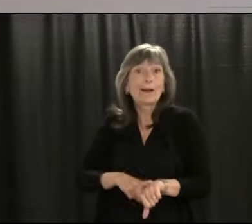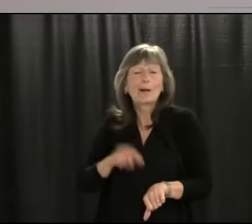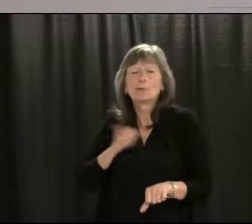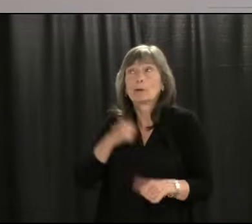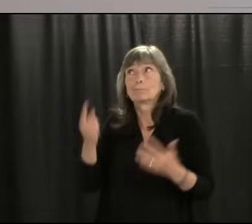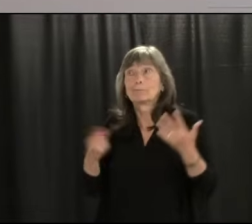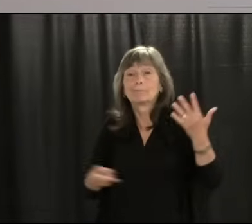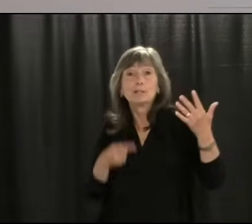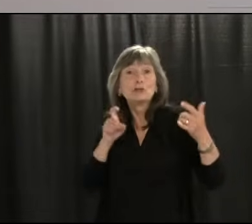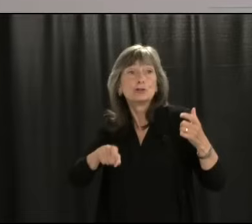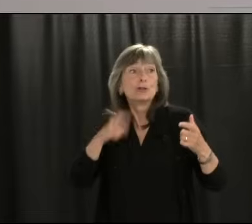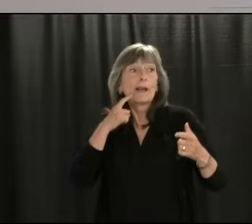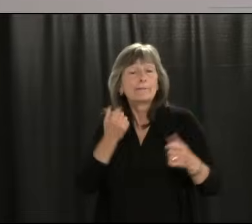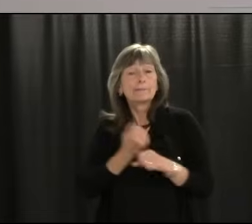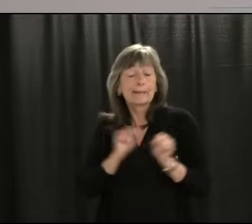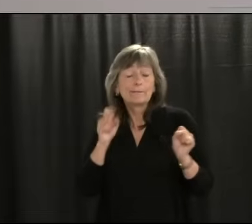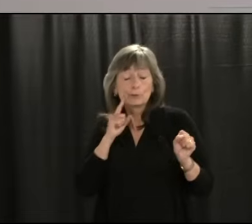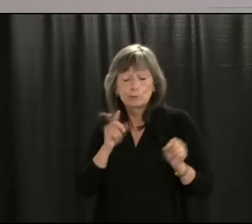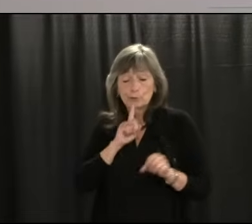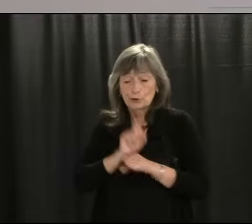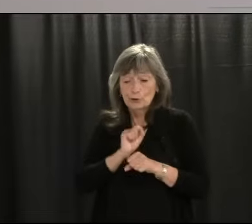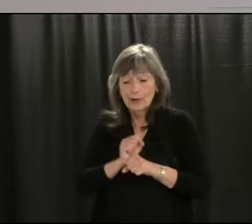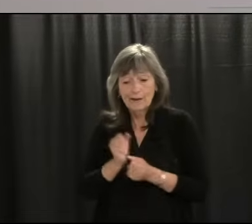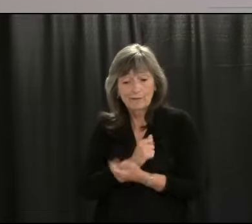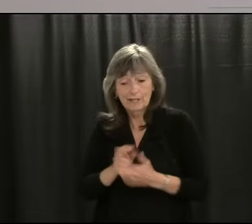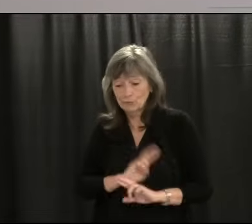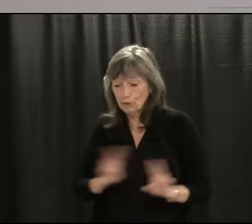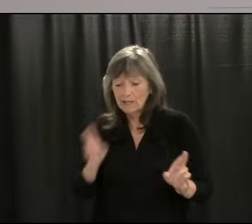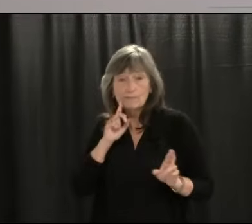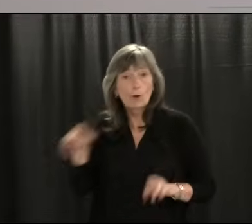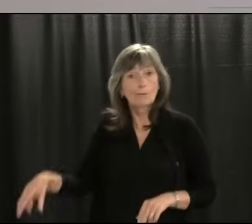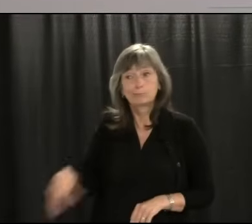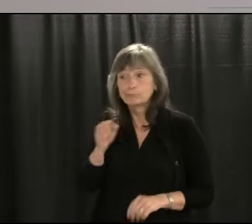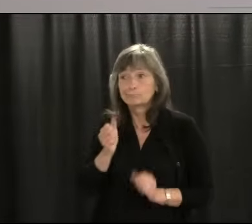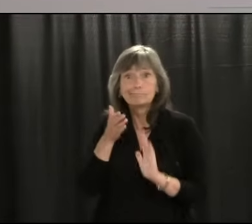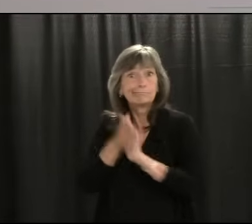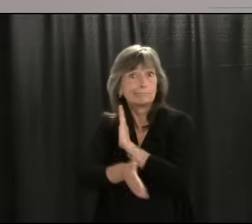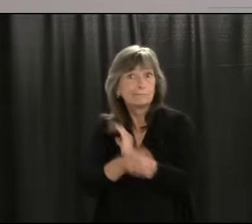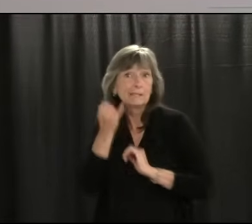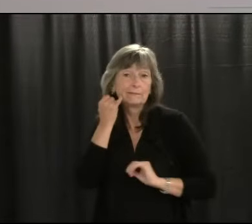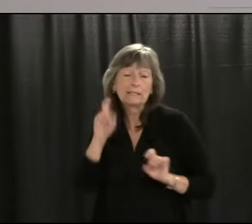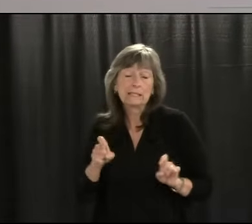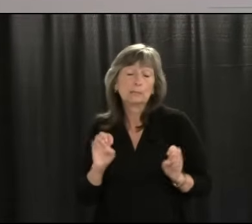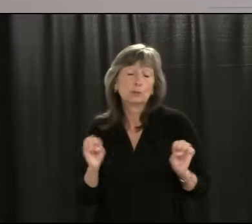and on. So I think it's probably safe practice to make sure that everybody is ready for any emergency situation.